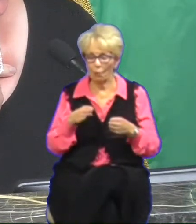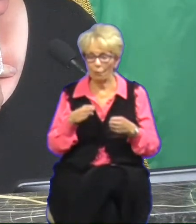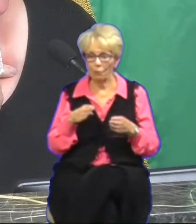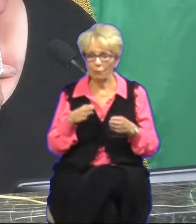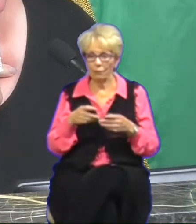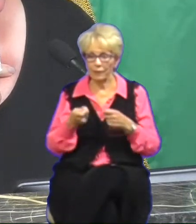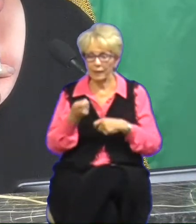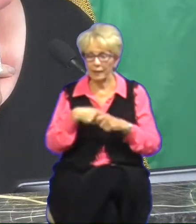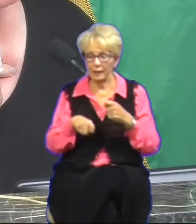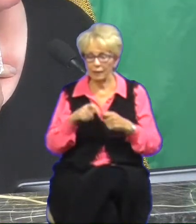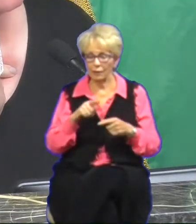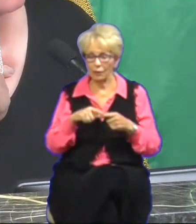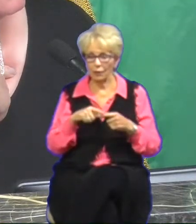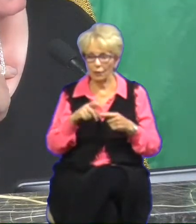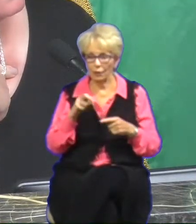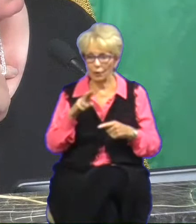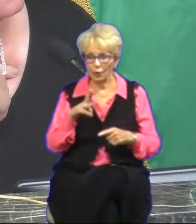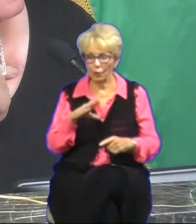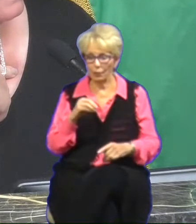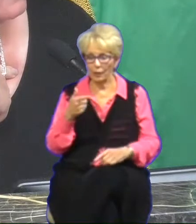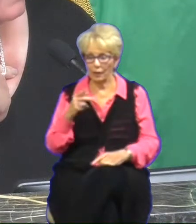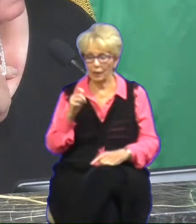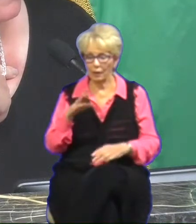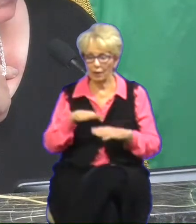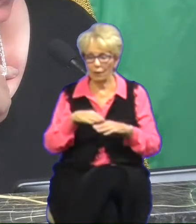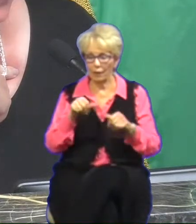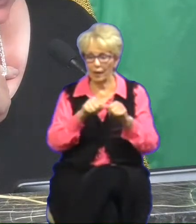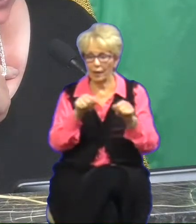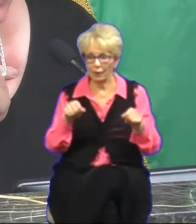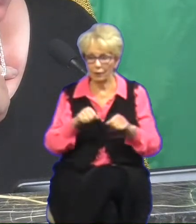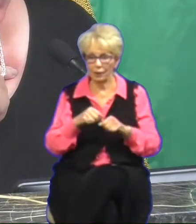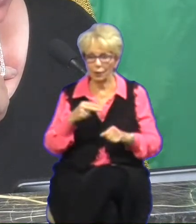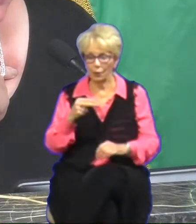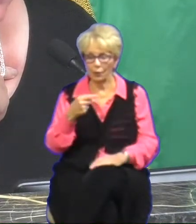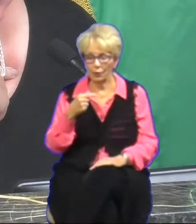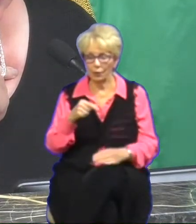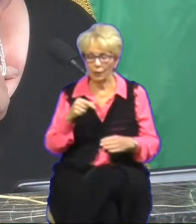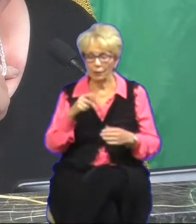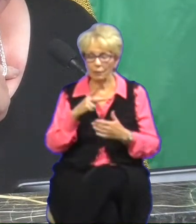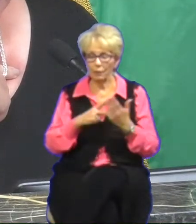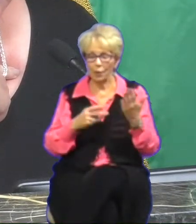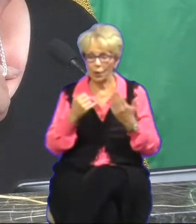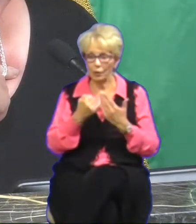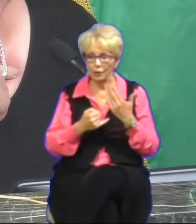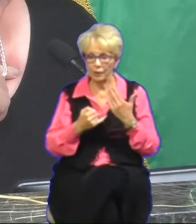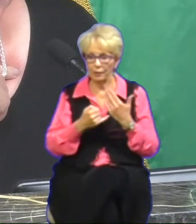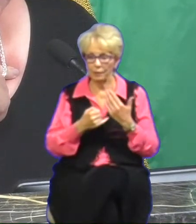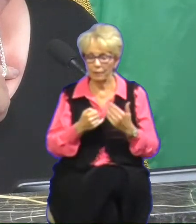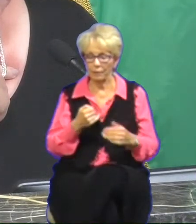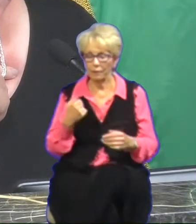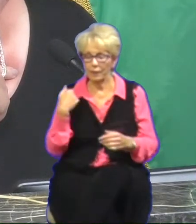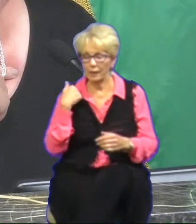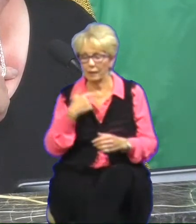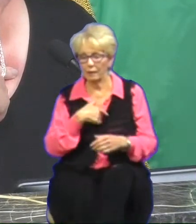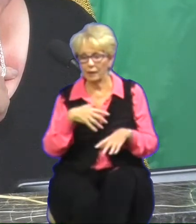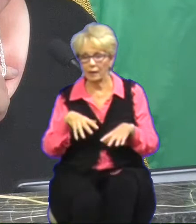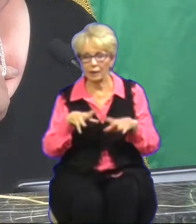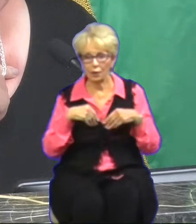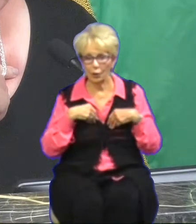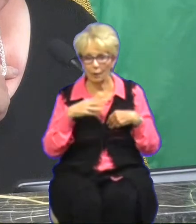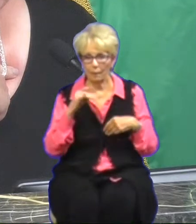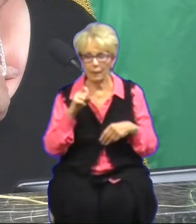and changes to curb and gutter along the area of the North Green Street project. We took bids on